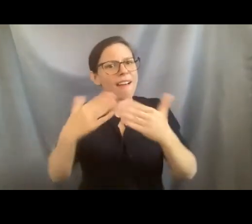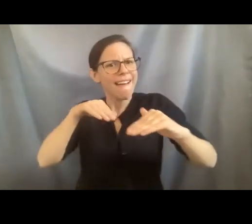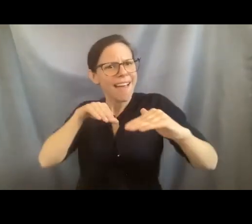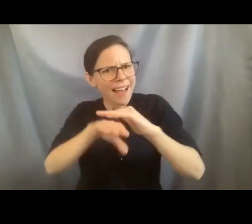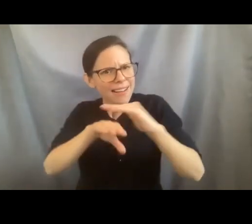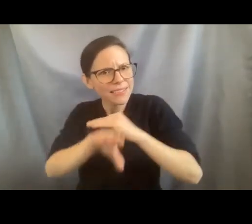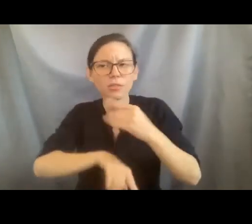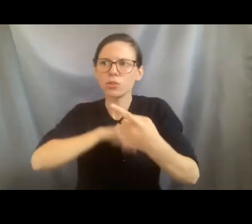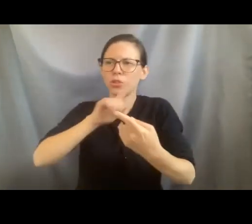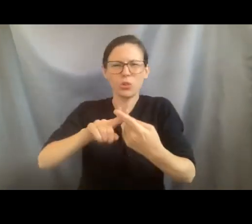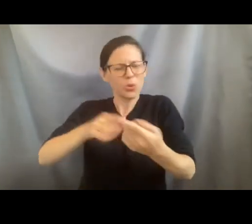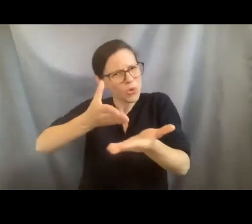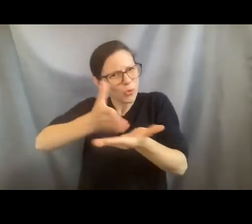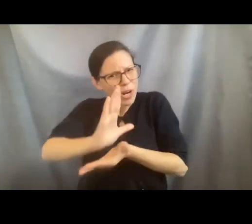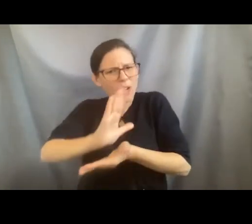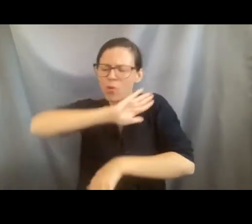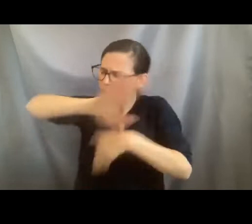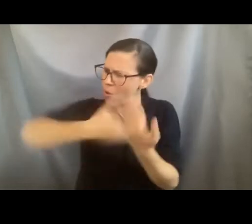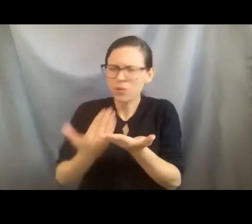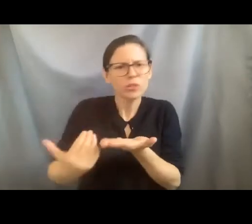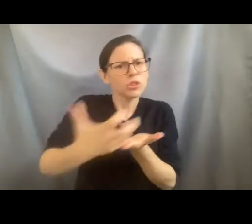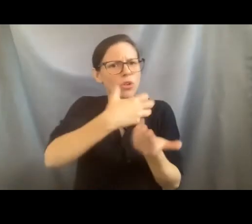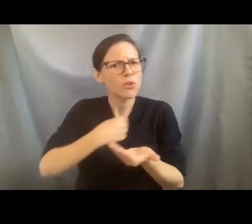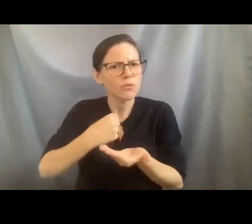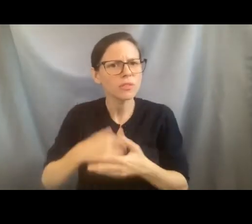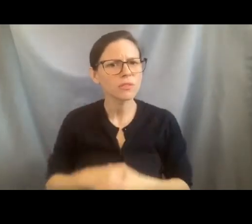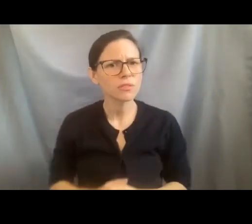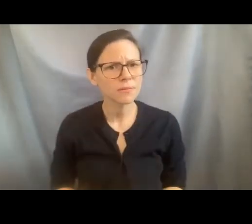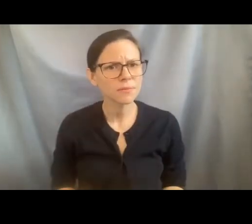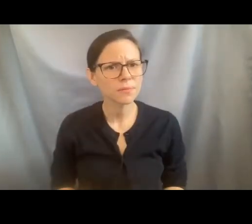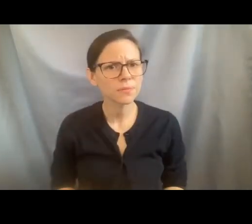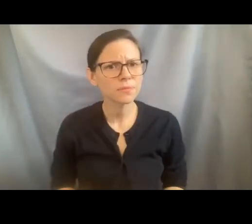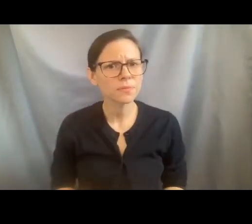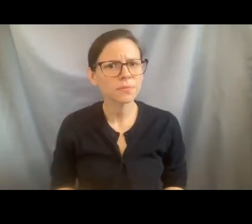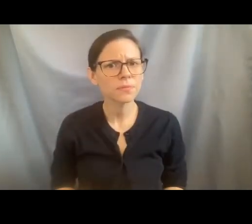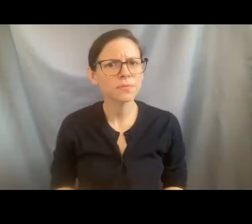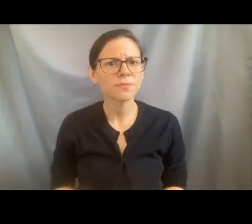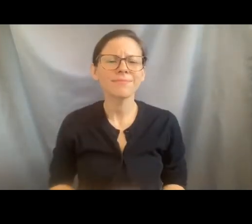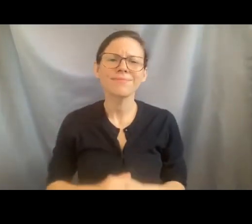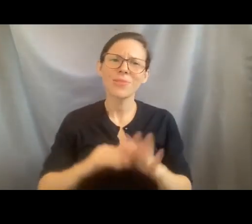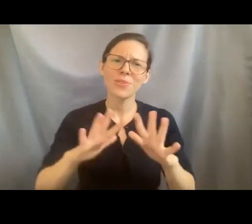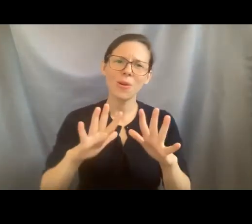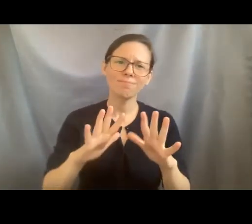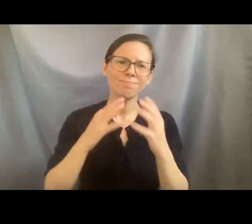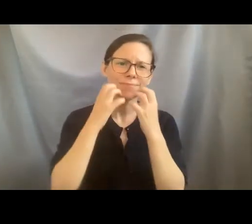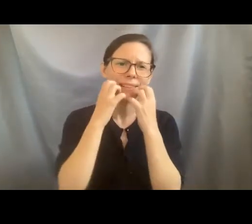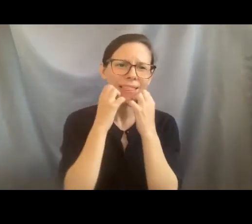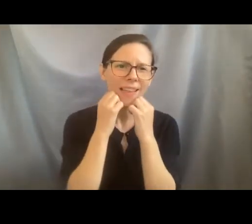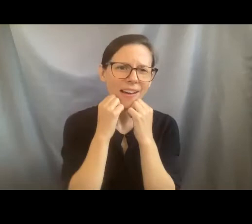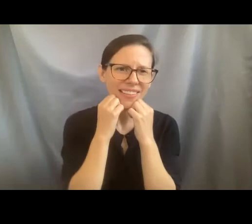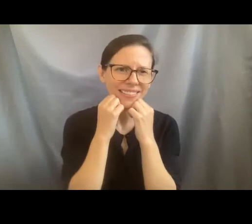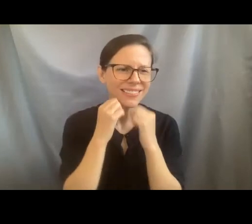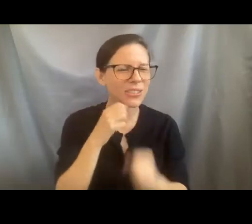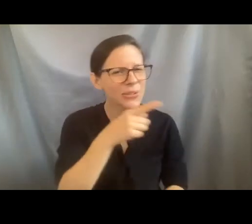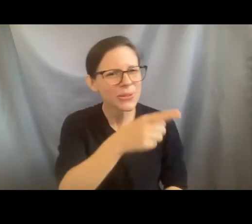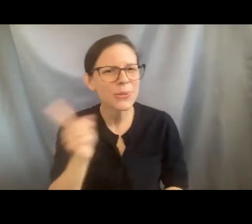the rights we all deserve. And so, beloveds, freedom